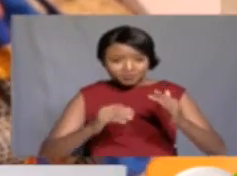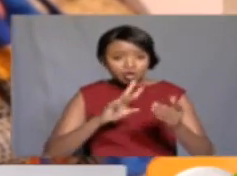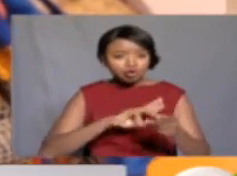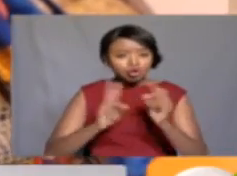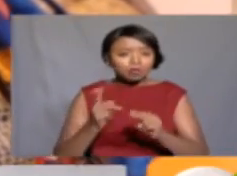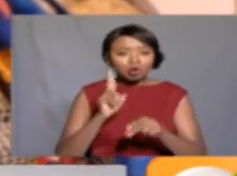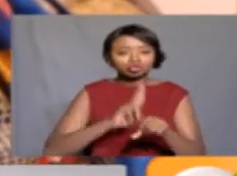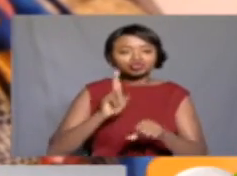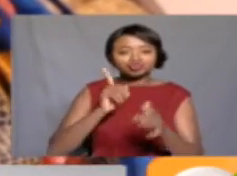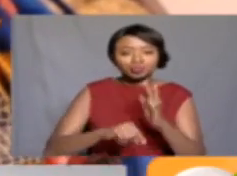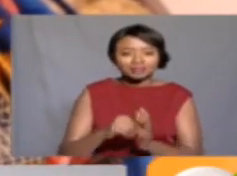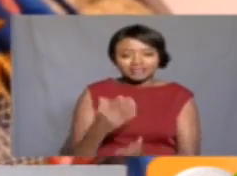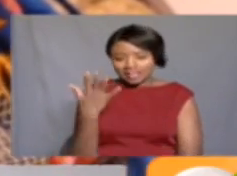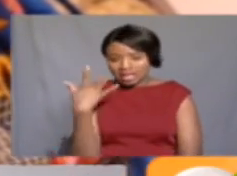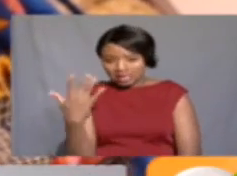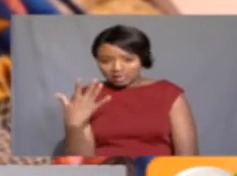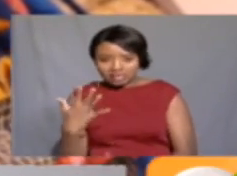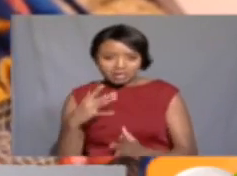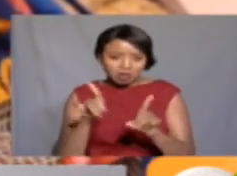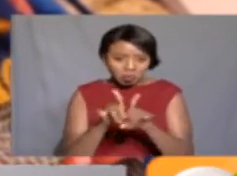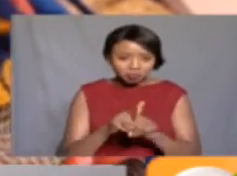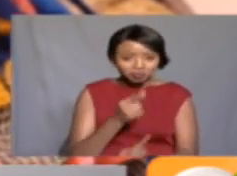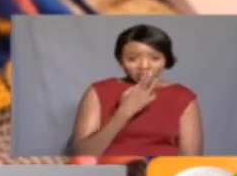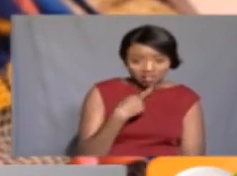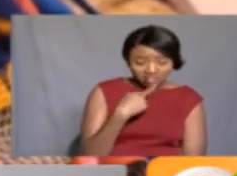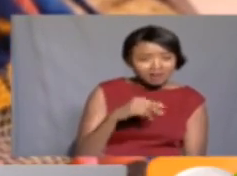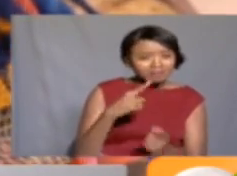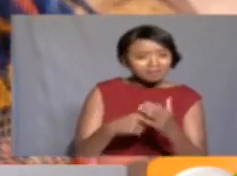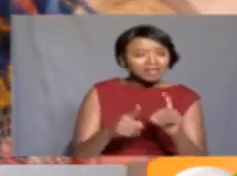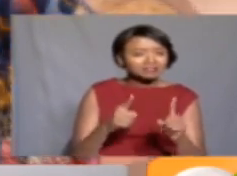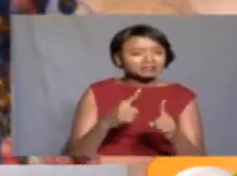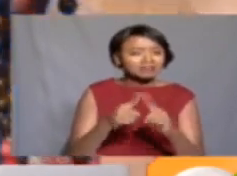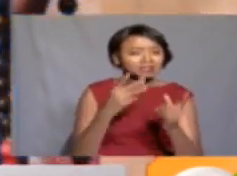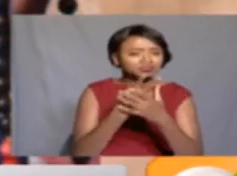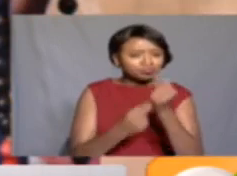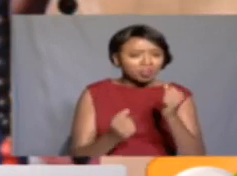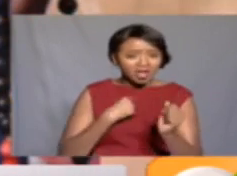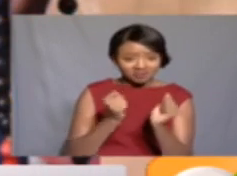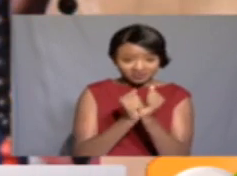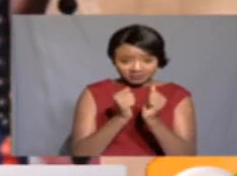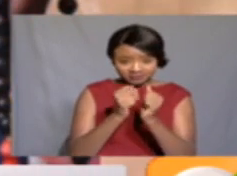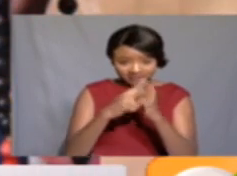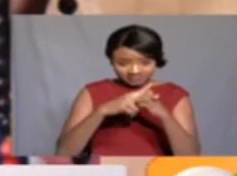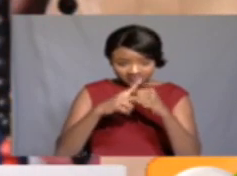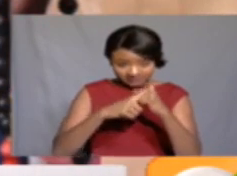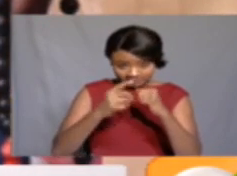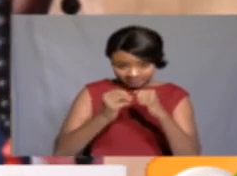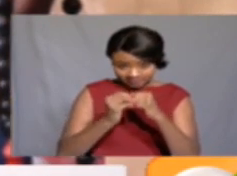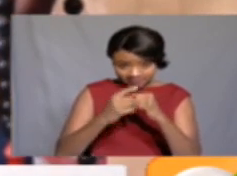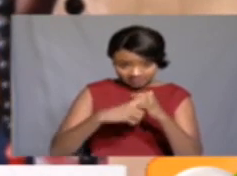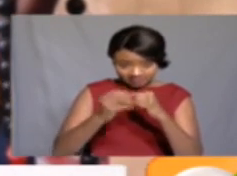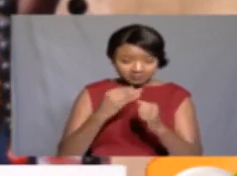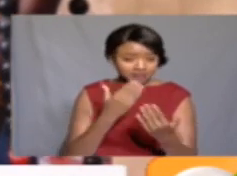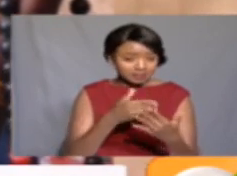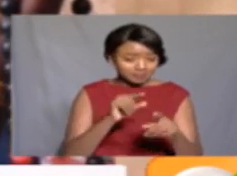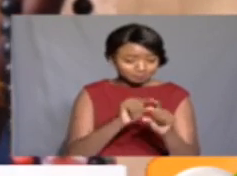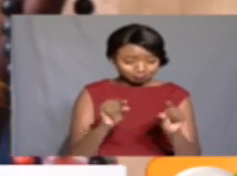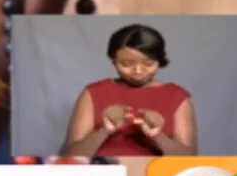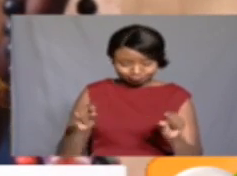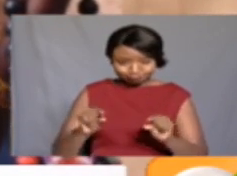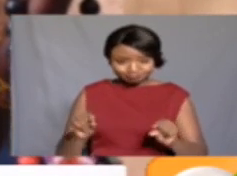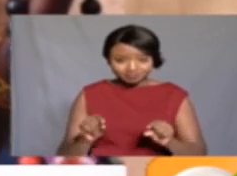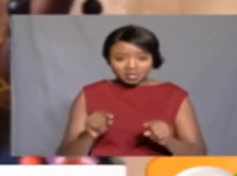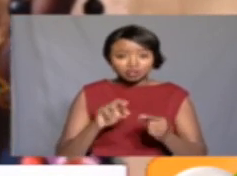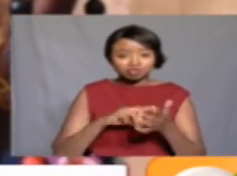green and red beads. Likewise, it has 60 beads but 49 green and 11 red. A child of this age with more than